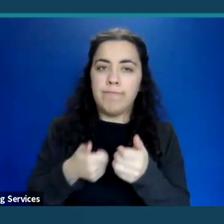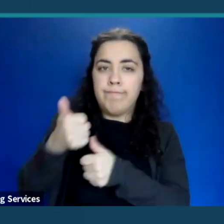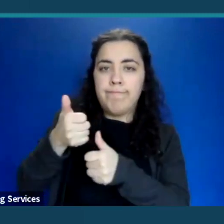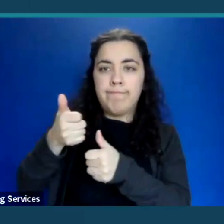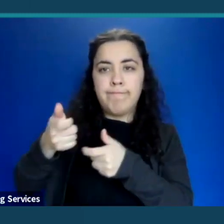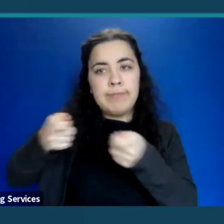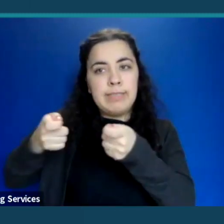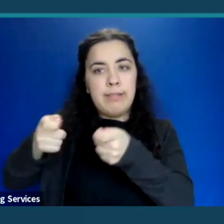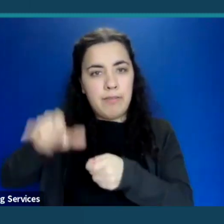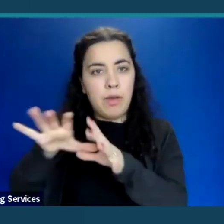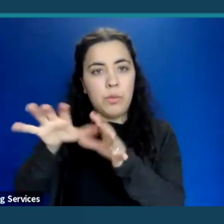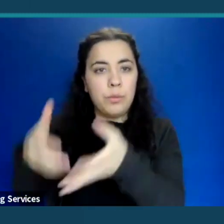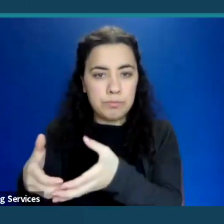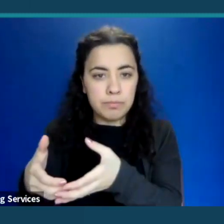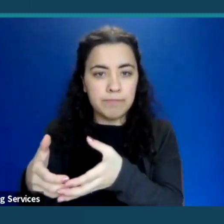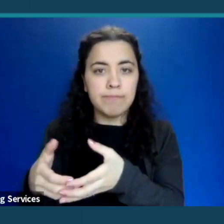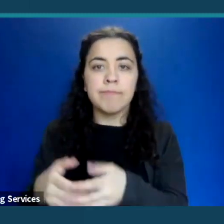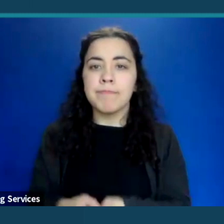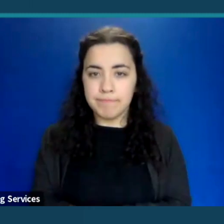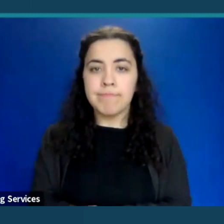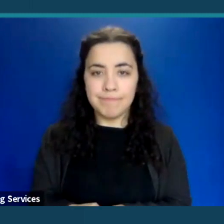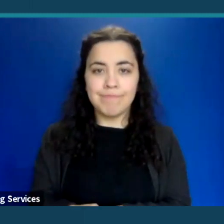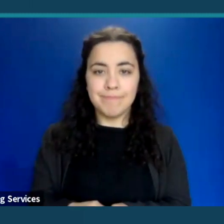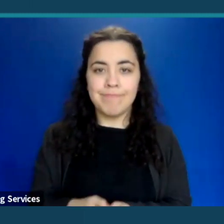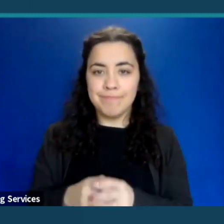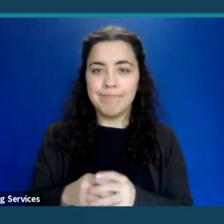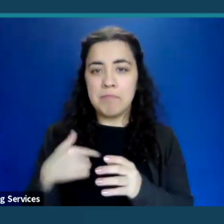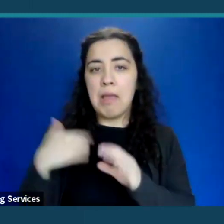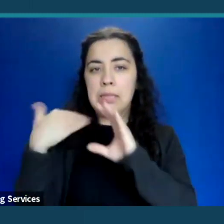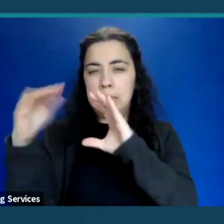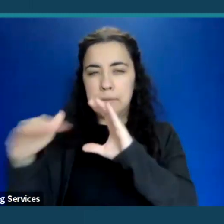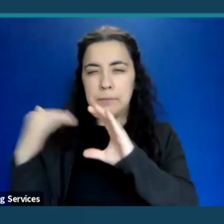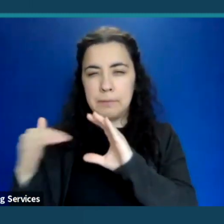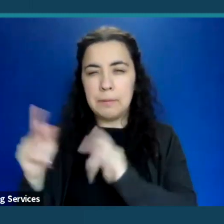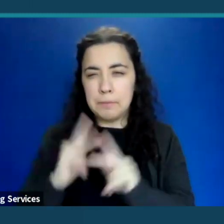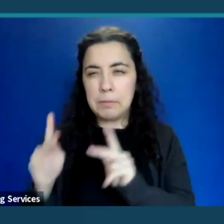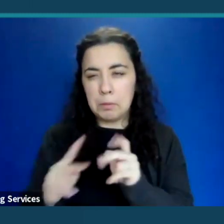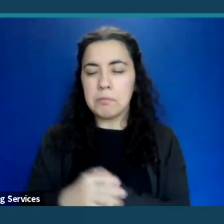and I have an email list that I send out to people.